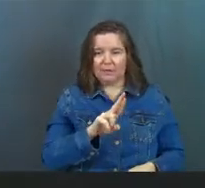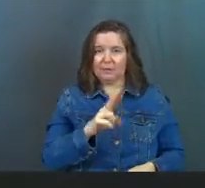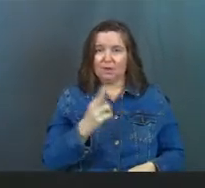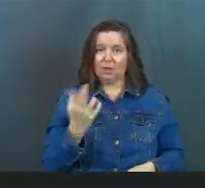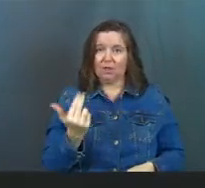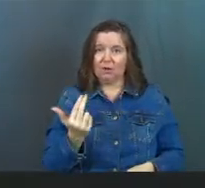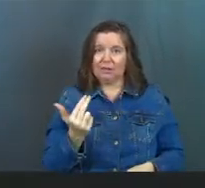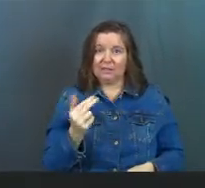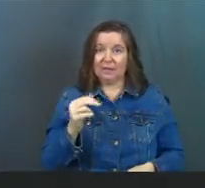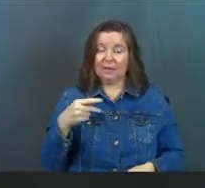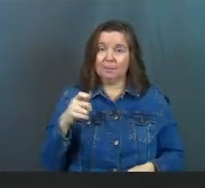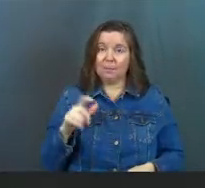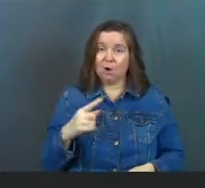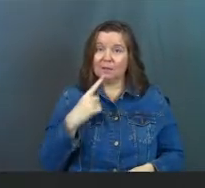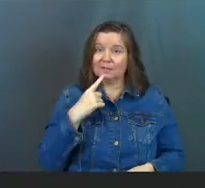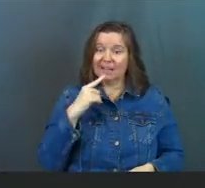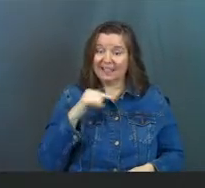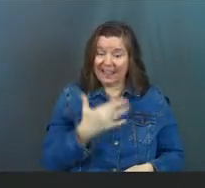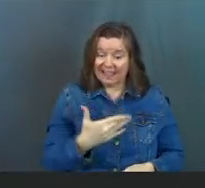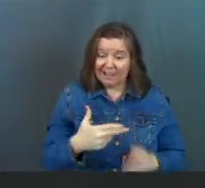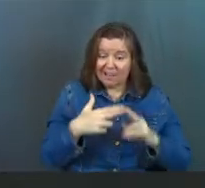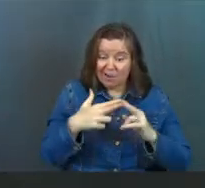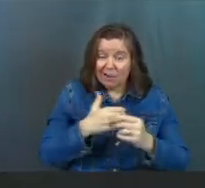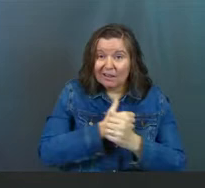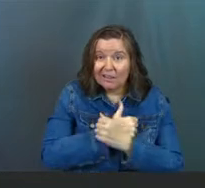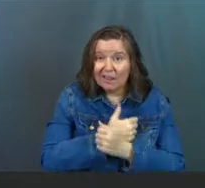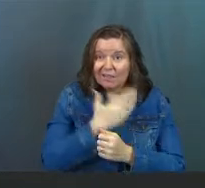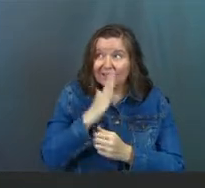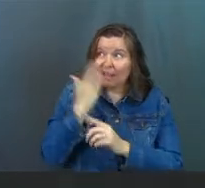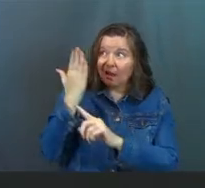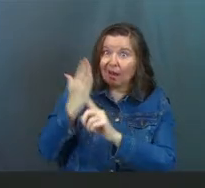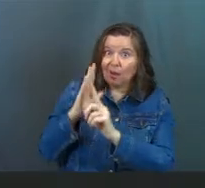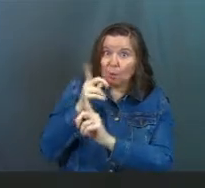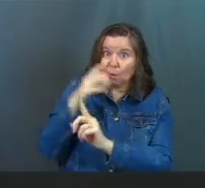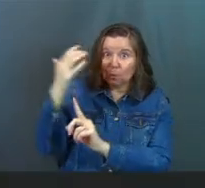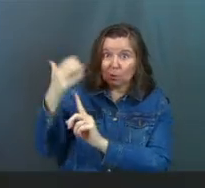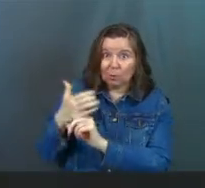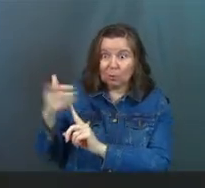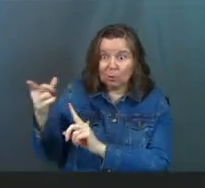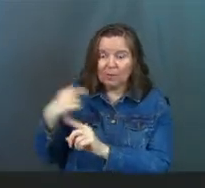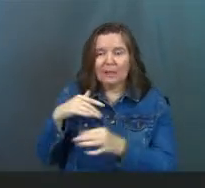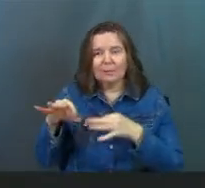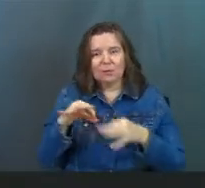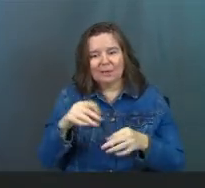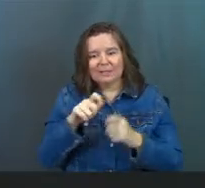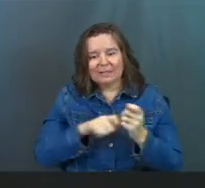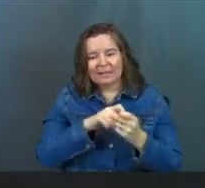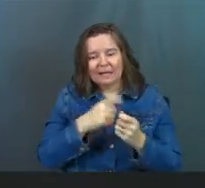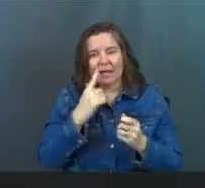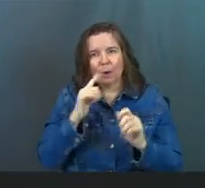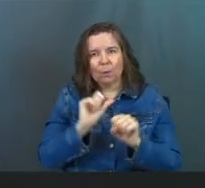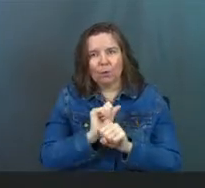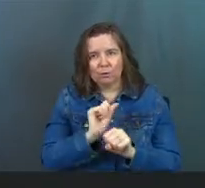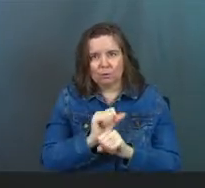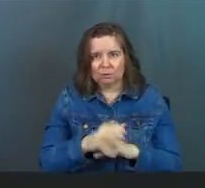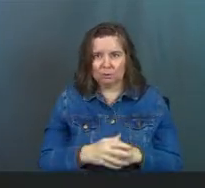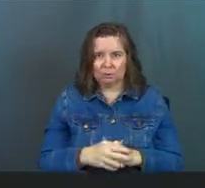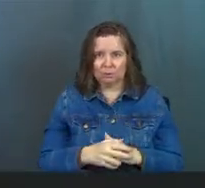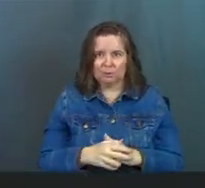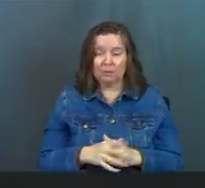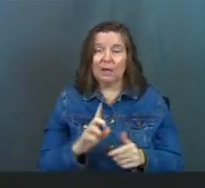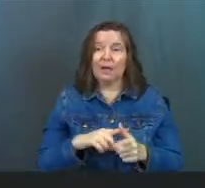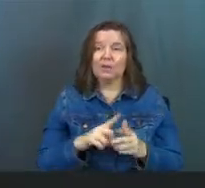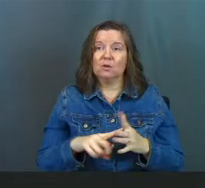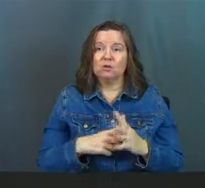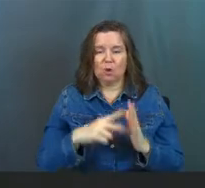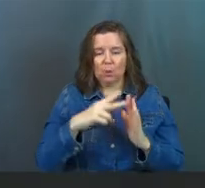the Apostle Paul tells you that thing called love that God is, let me describe practically exactly how it works.